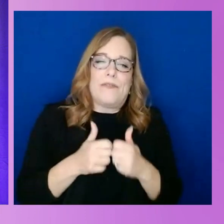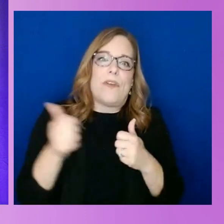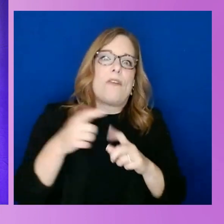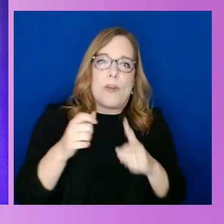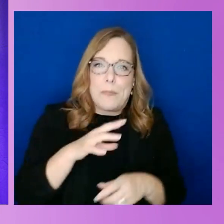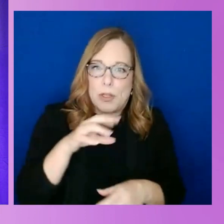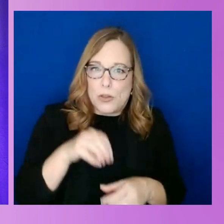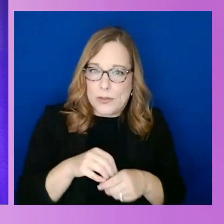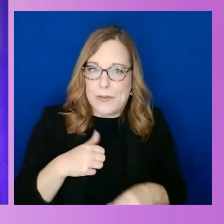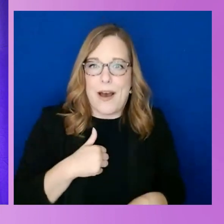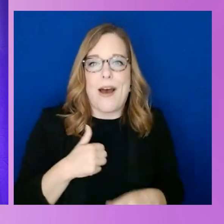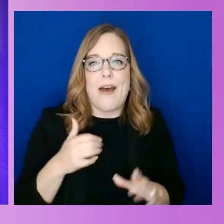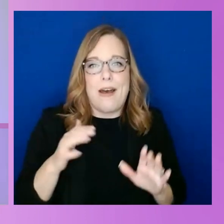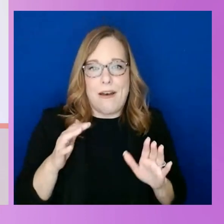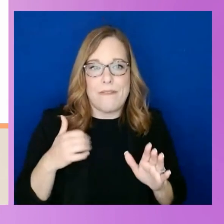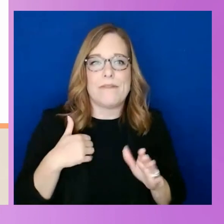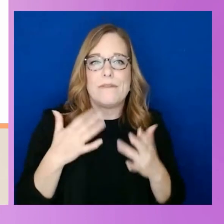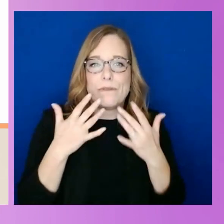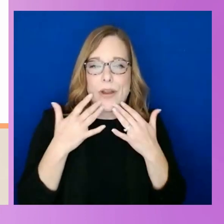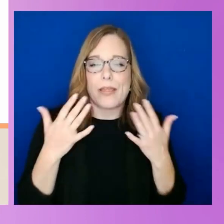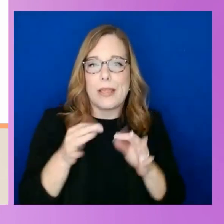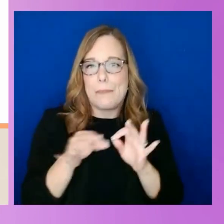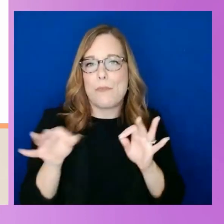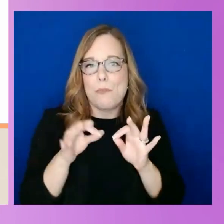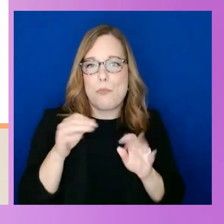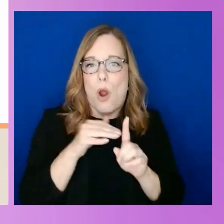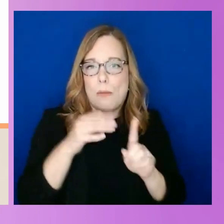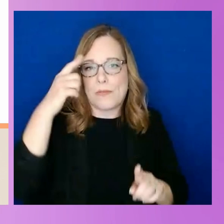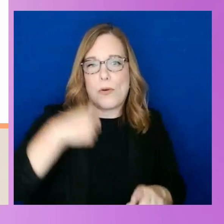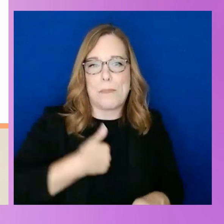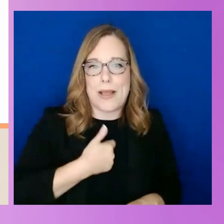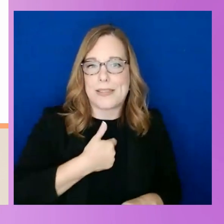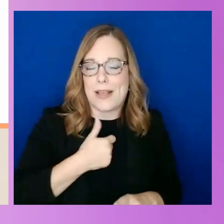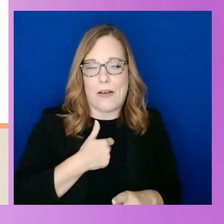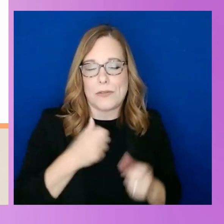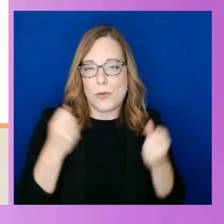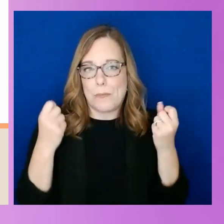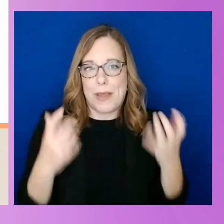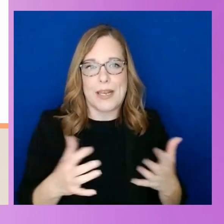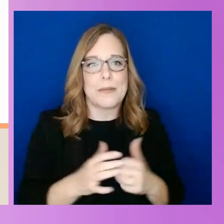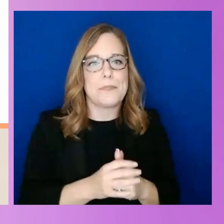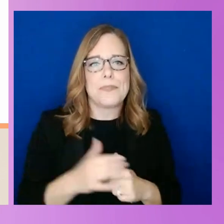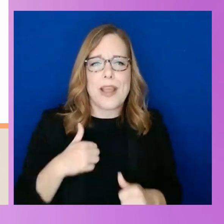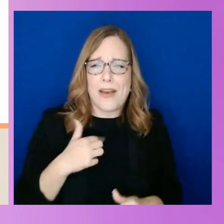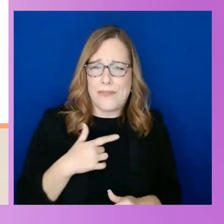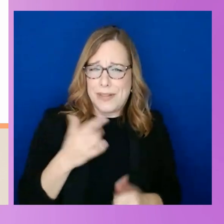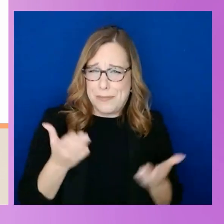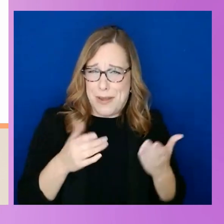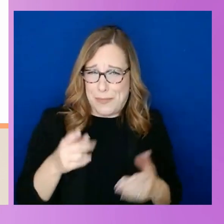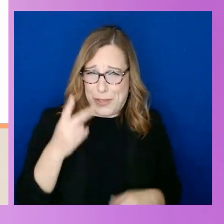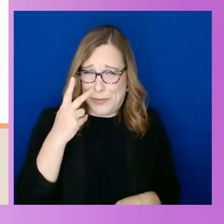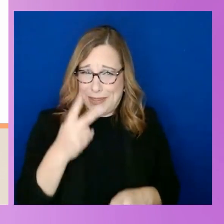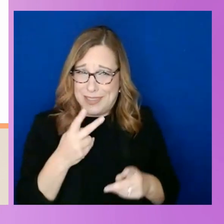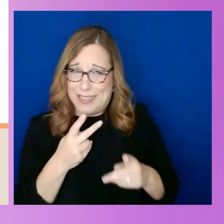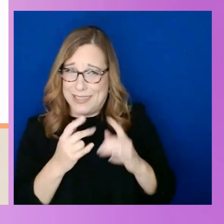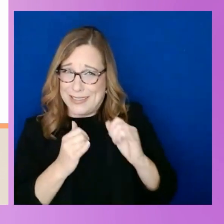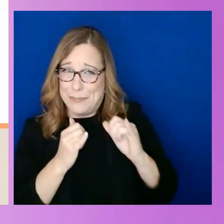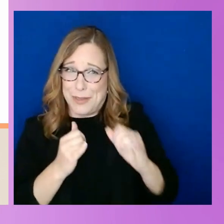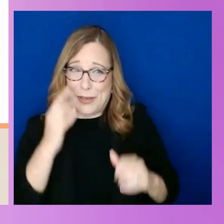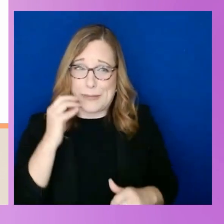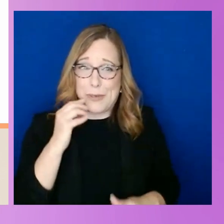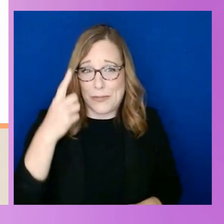some of these scenarios. I'll show how I use Copilot to reflect on and process meeting discussions, prepare for